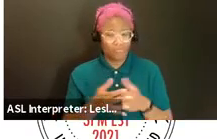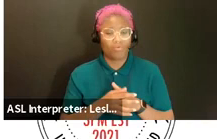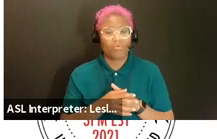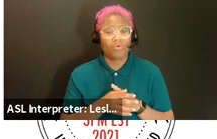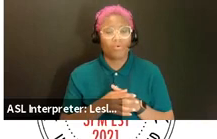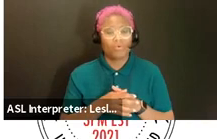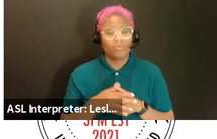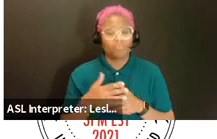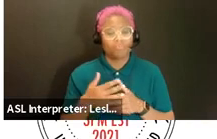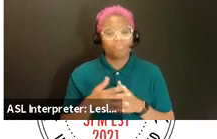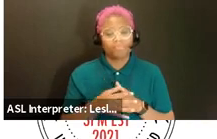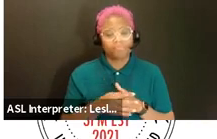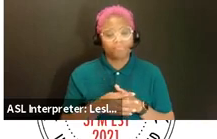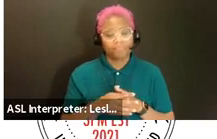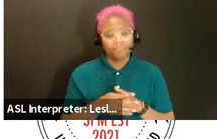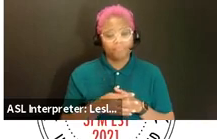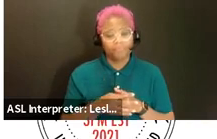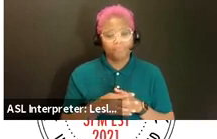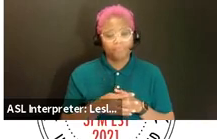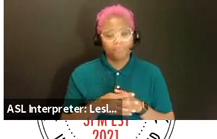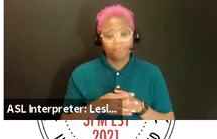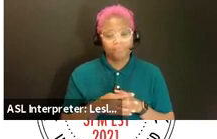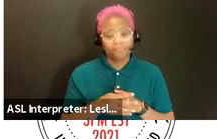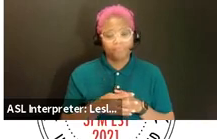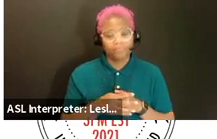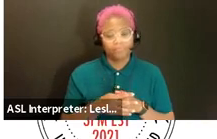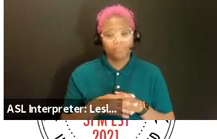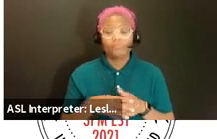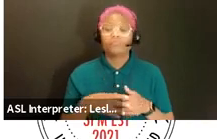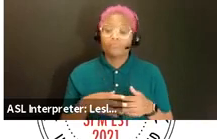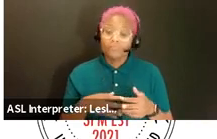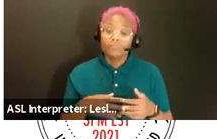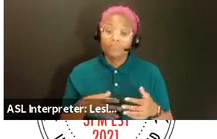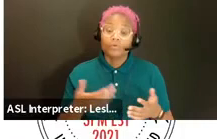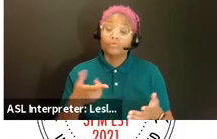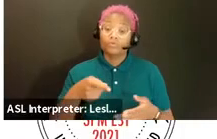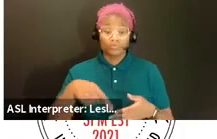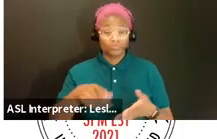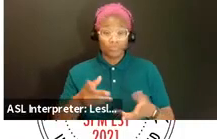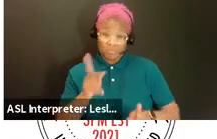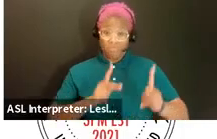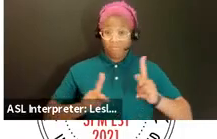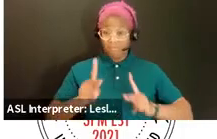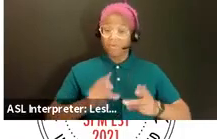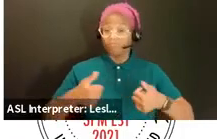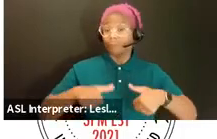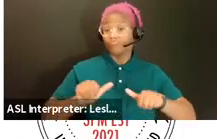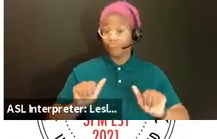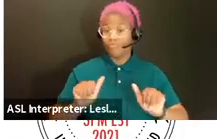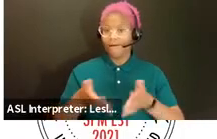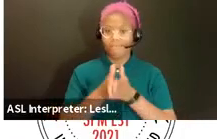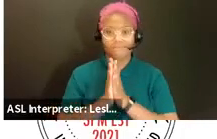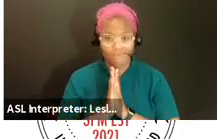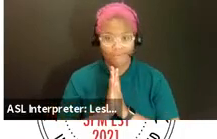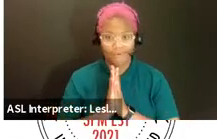the way a lot of people, when they're doing this the first time, when they're filing a petition the first time, they're just kind of trying